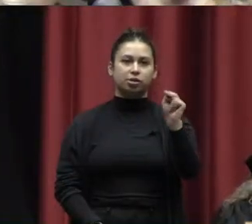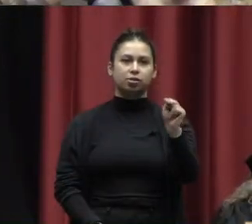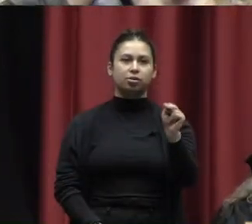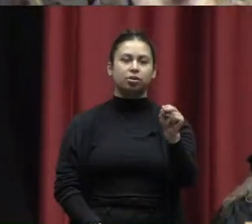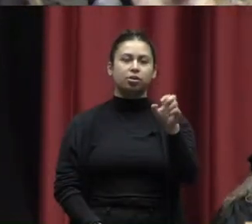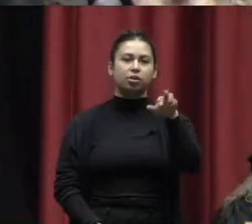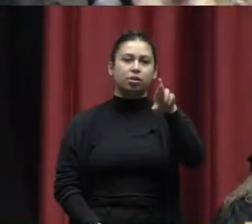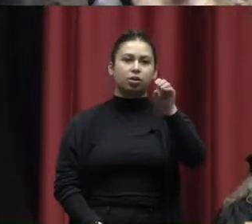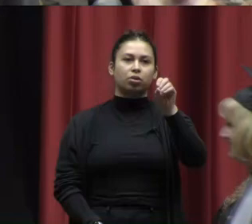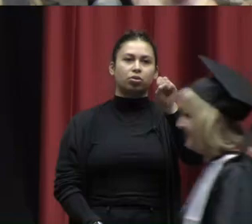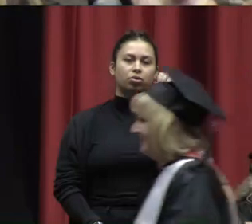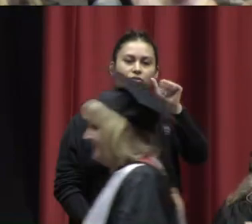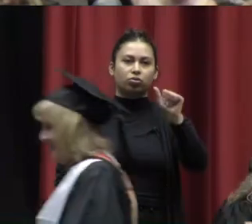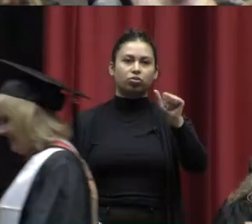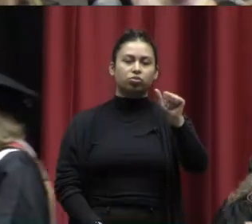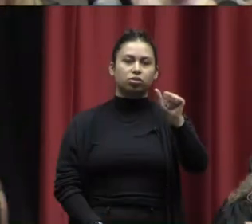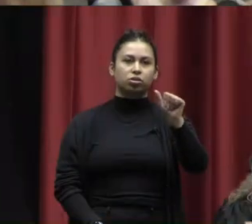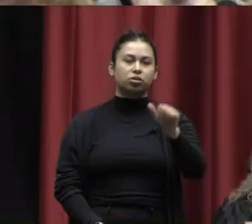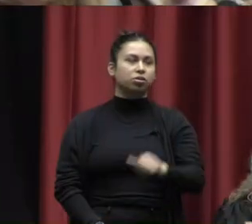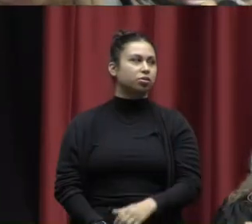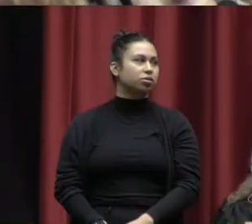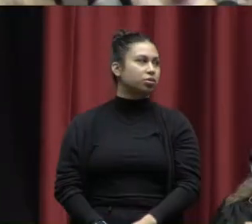Rosa Brasmer,